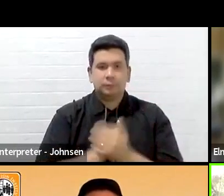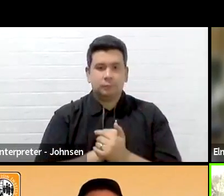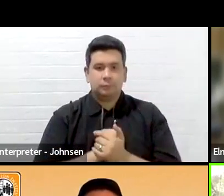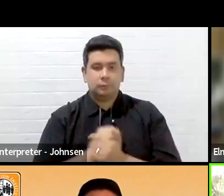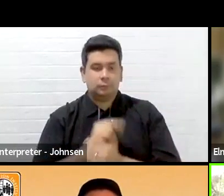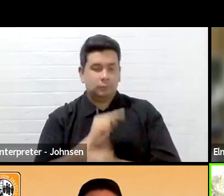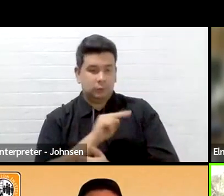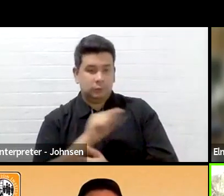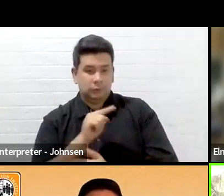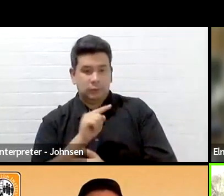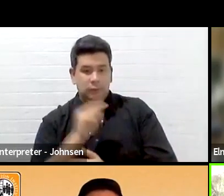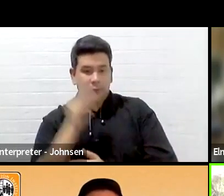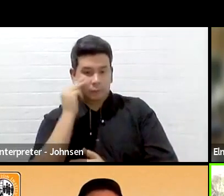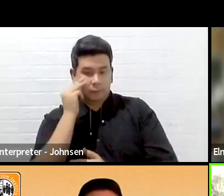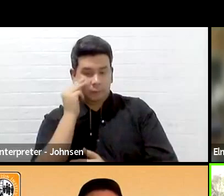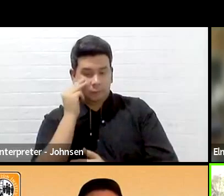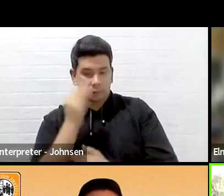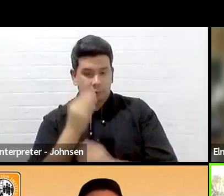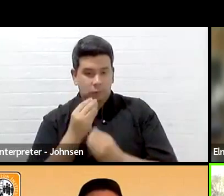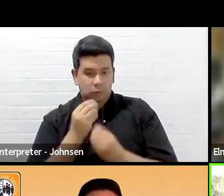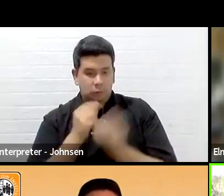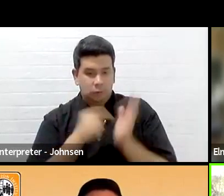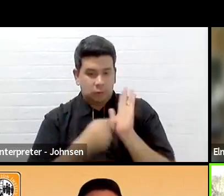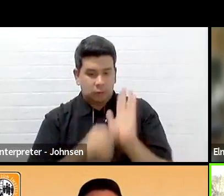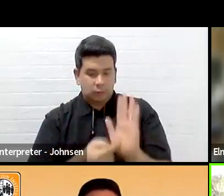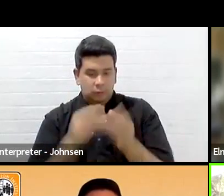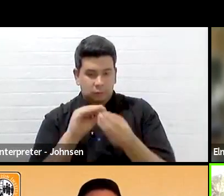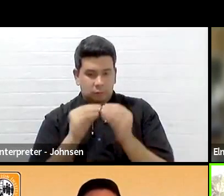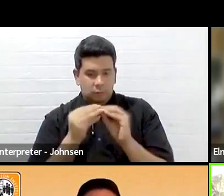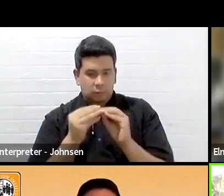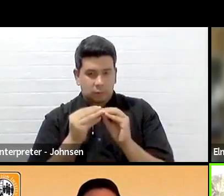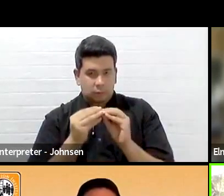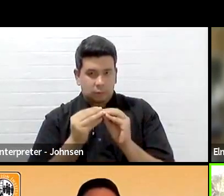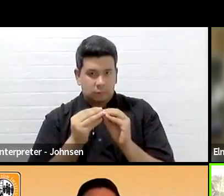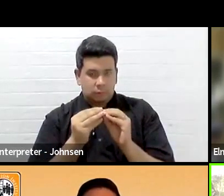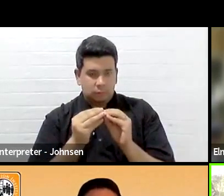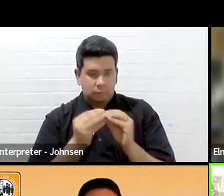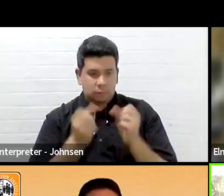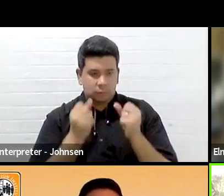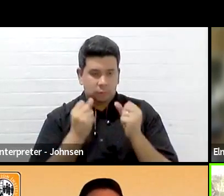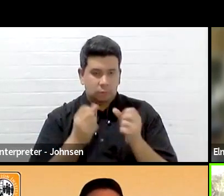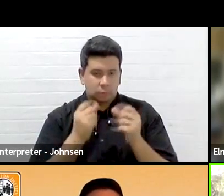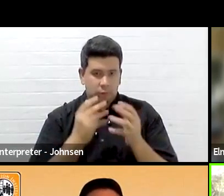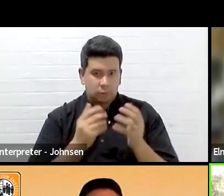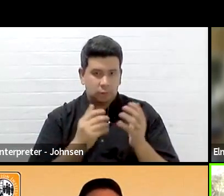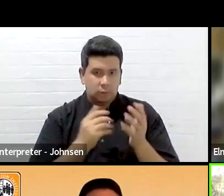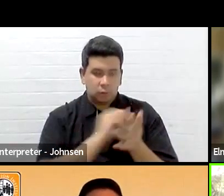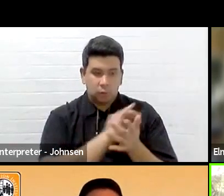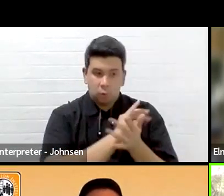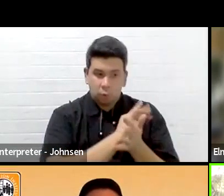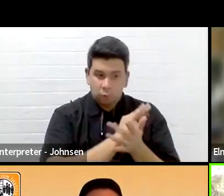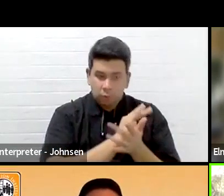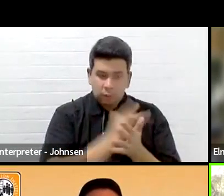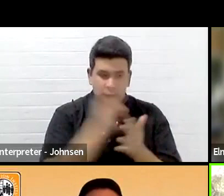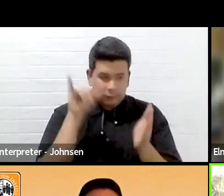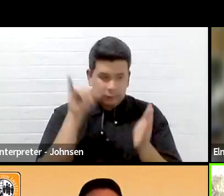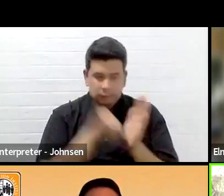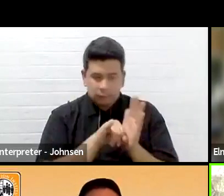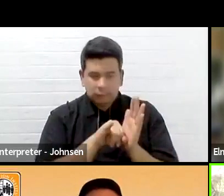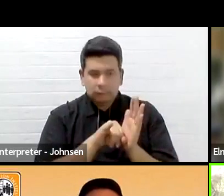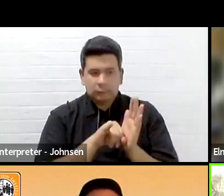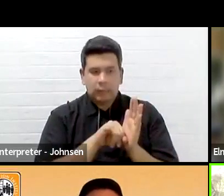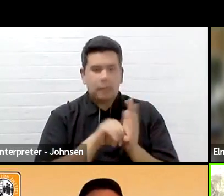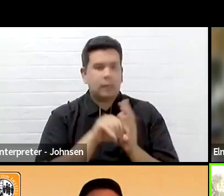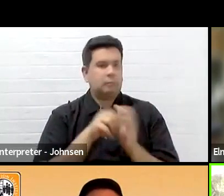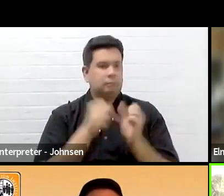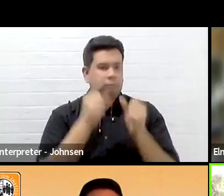Miko, dumami yung COVID identified in 2021.